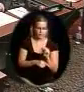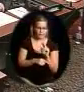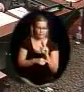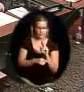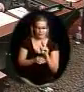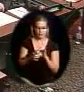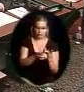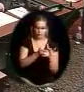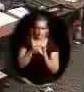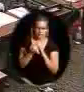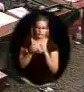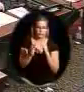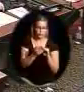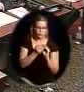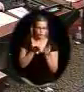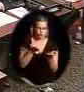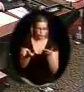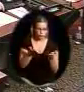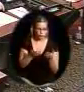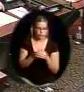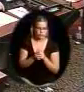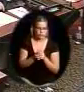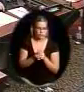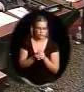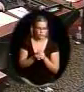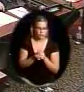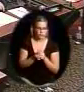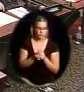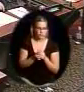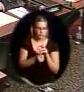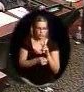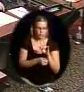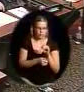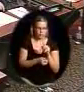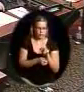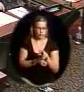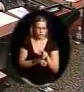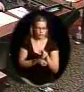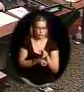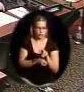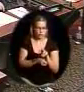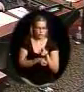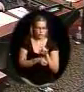Services, and someone we work with a lot at the city is Victor Glover.